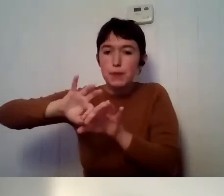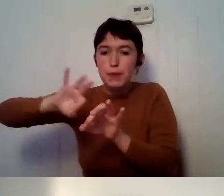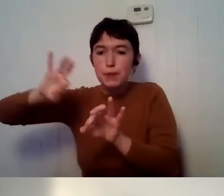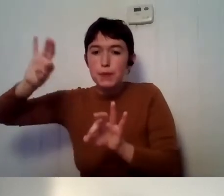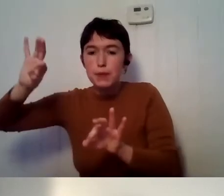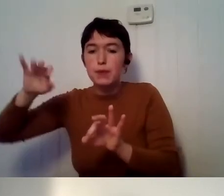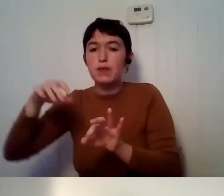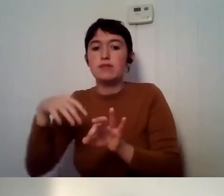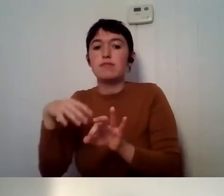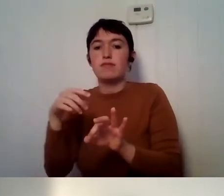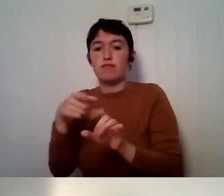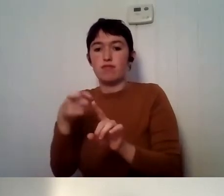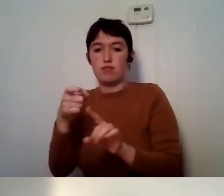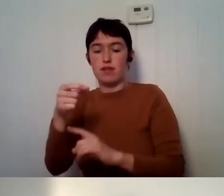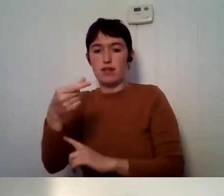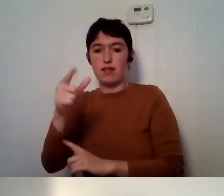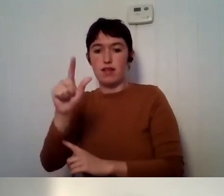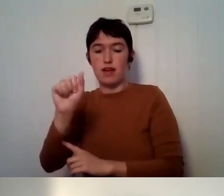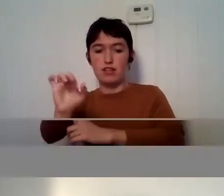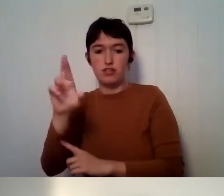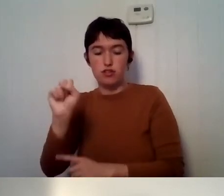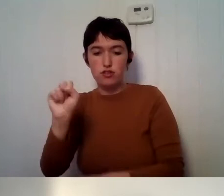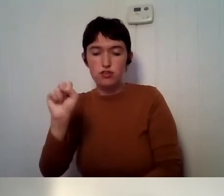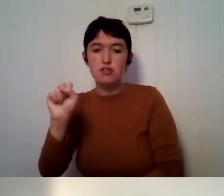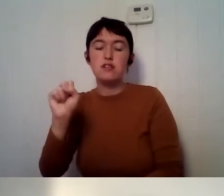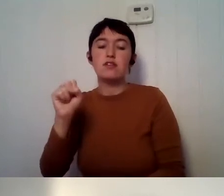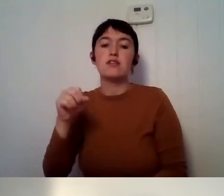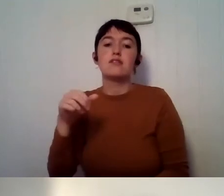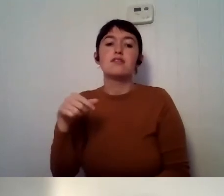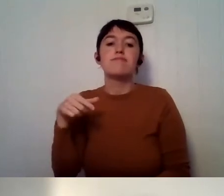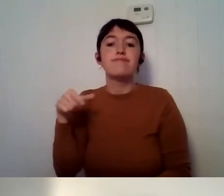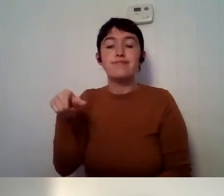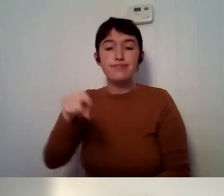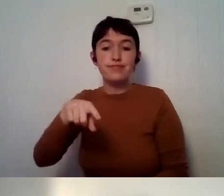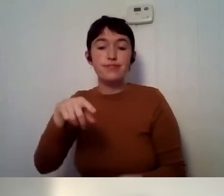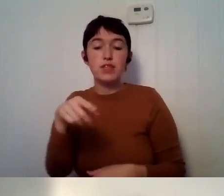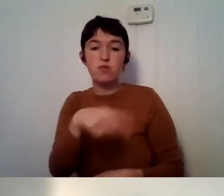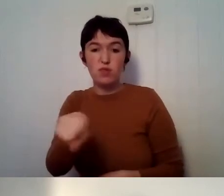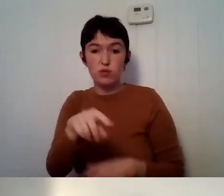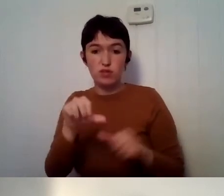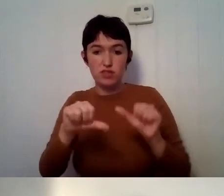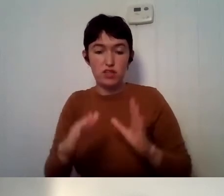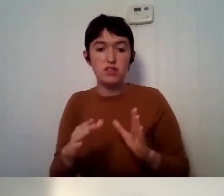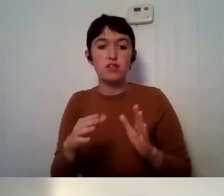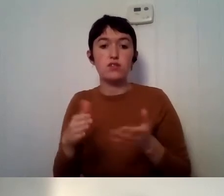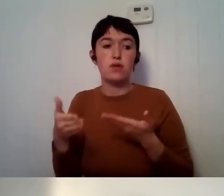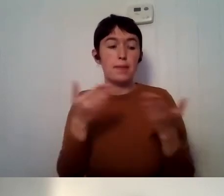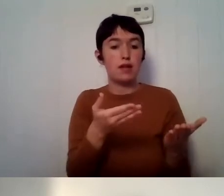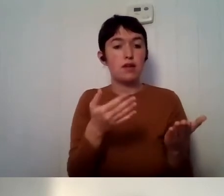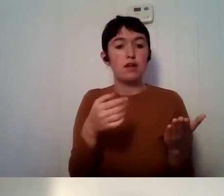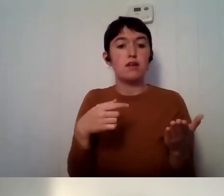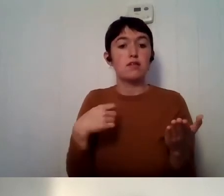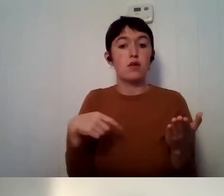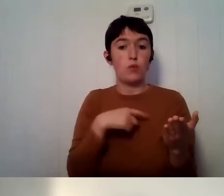atmospheres going back 800,000 or a million years. Their recommendations were that we go